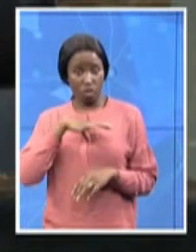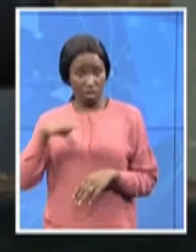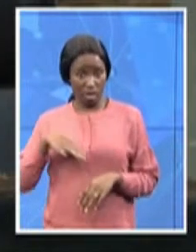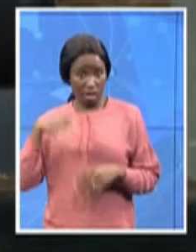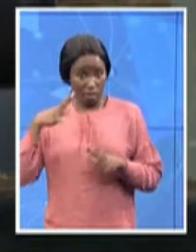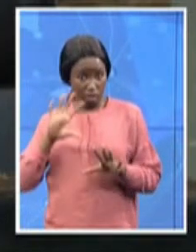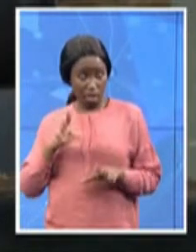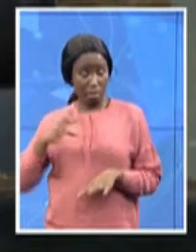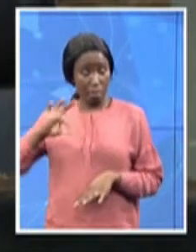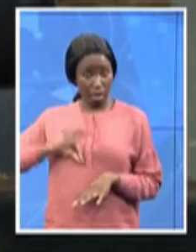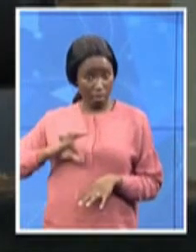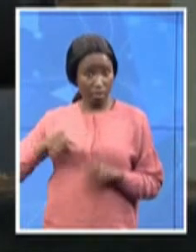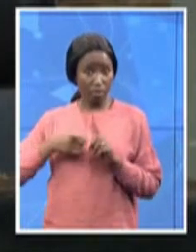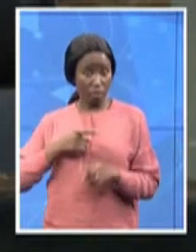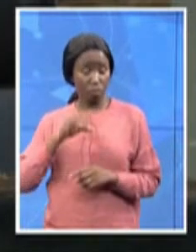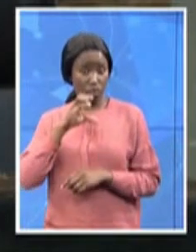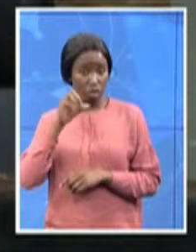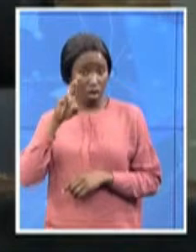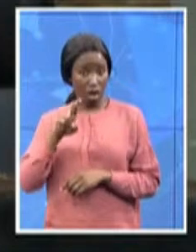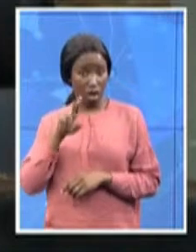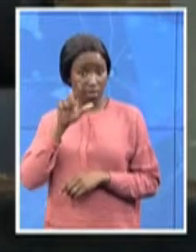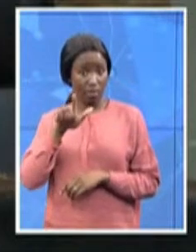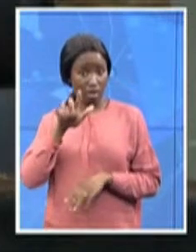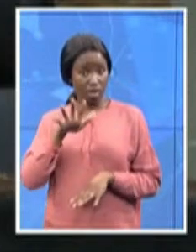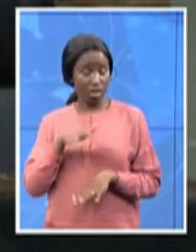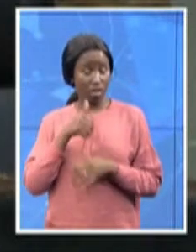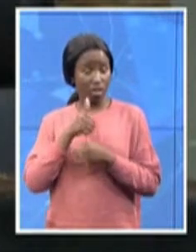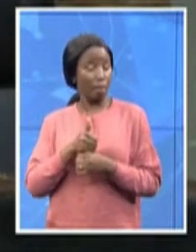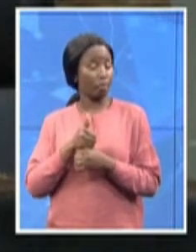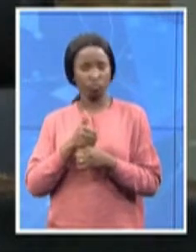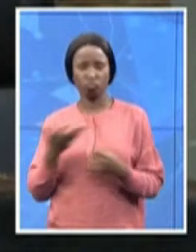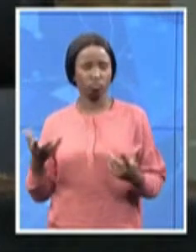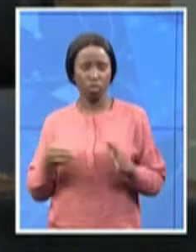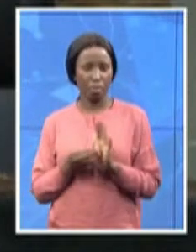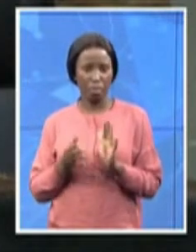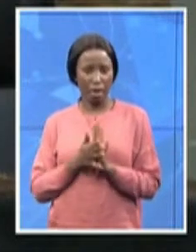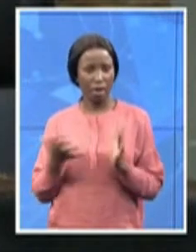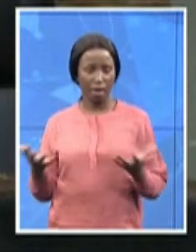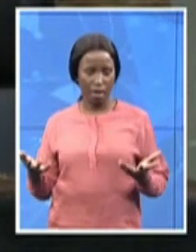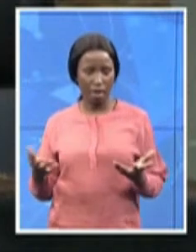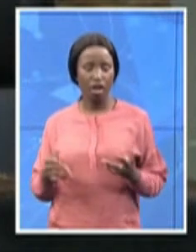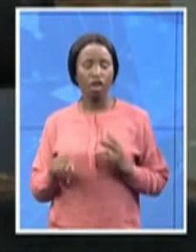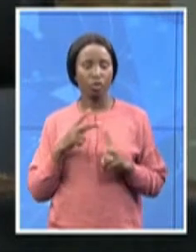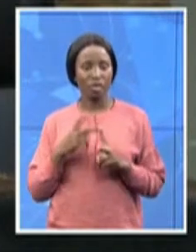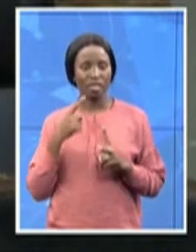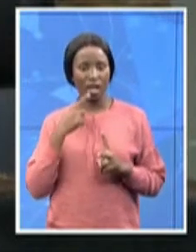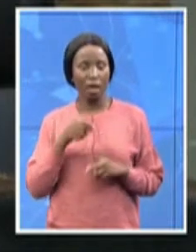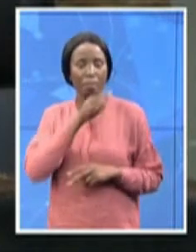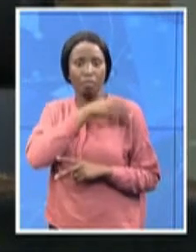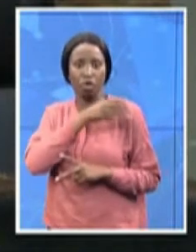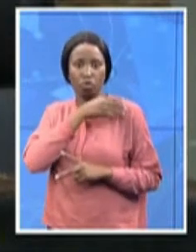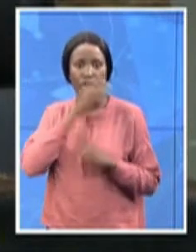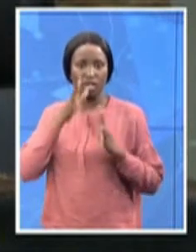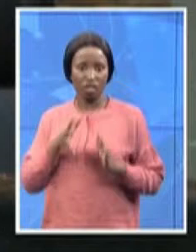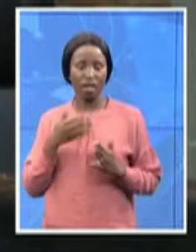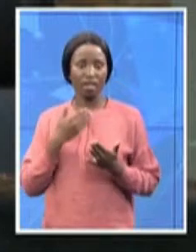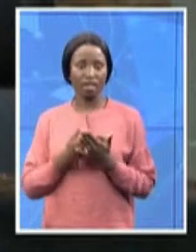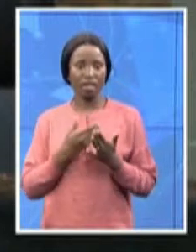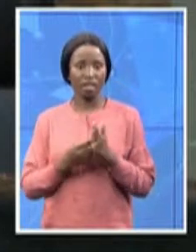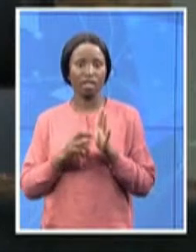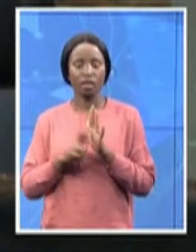they contradicted the evidence of the campaign managers to the extent of the President's involvement in the fundraising of the